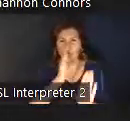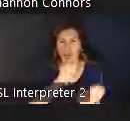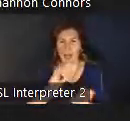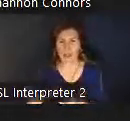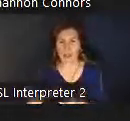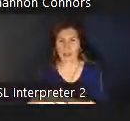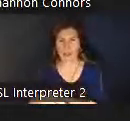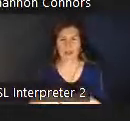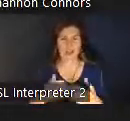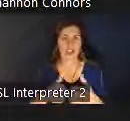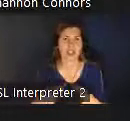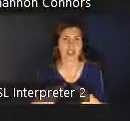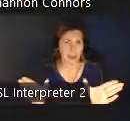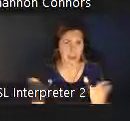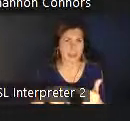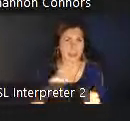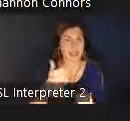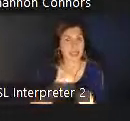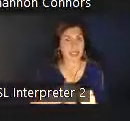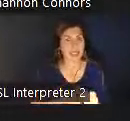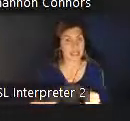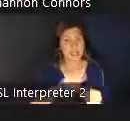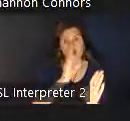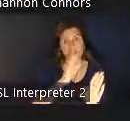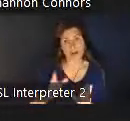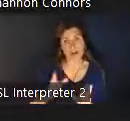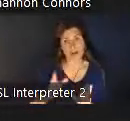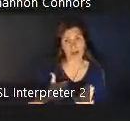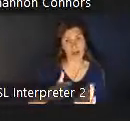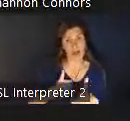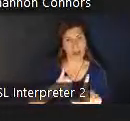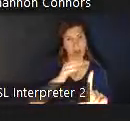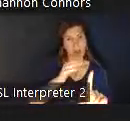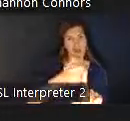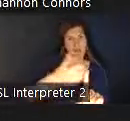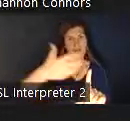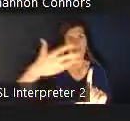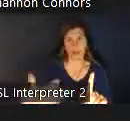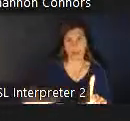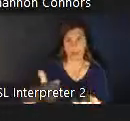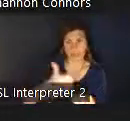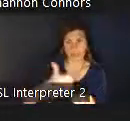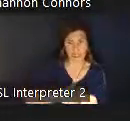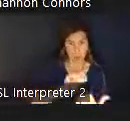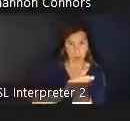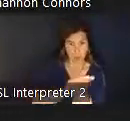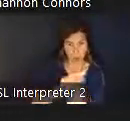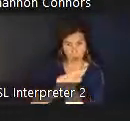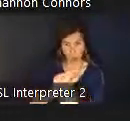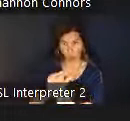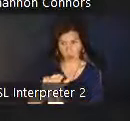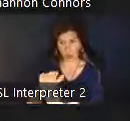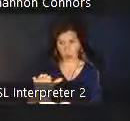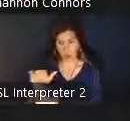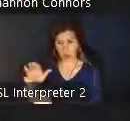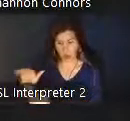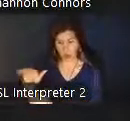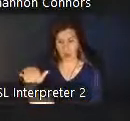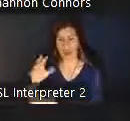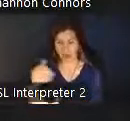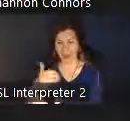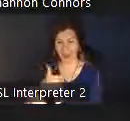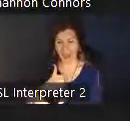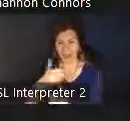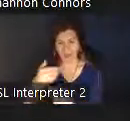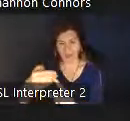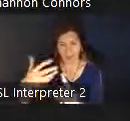generally. Each strategy has some nested approaches that are more specific, and then potential tactics below